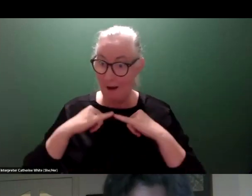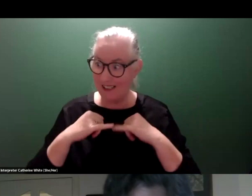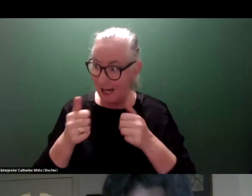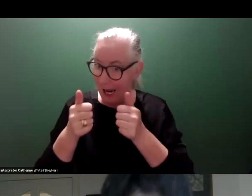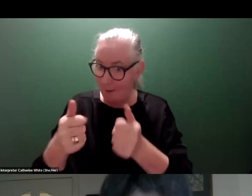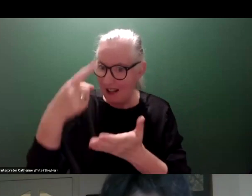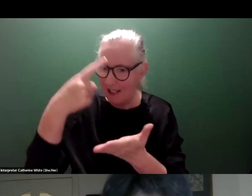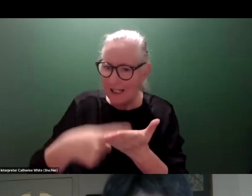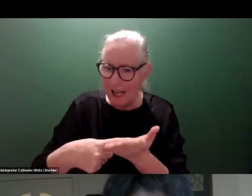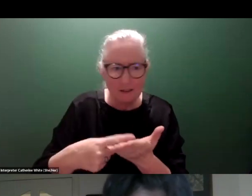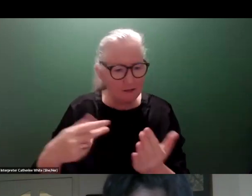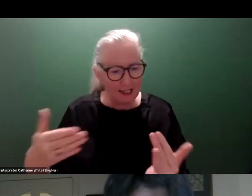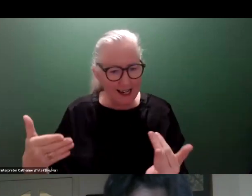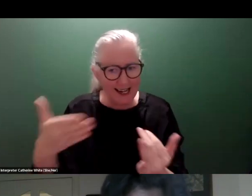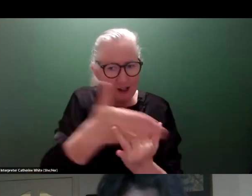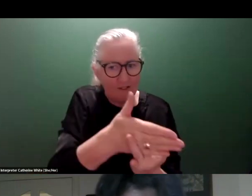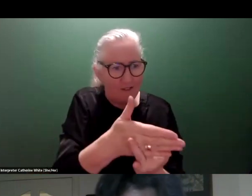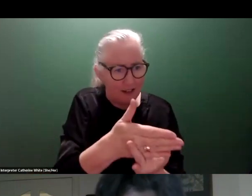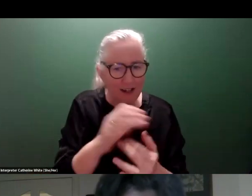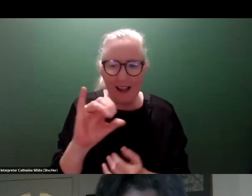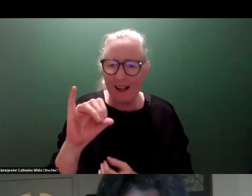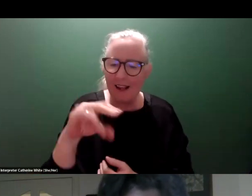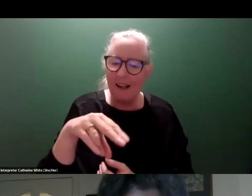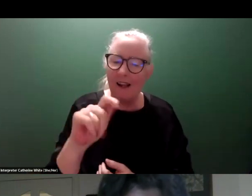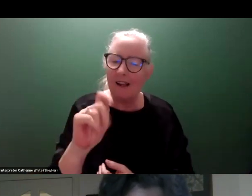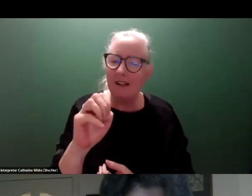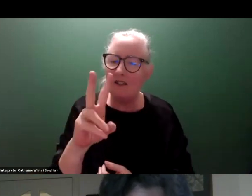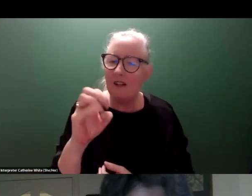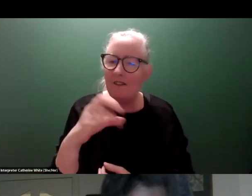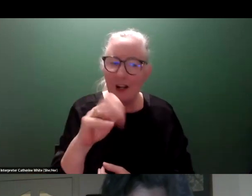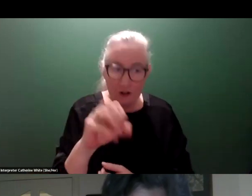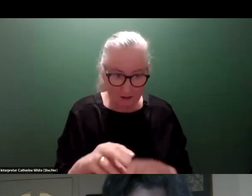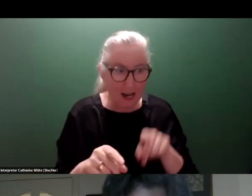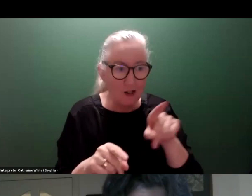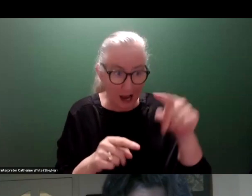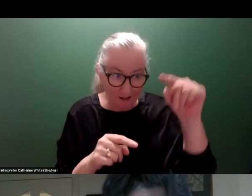an intervention. So there are a number of updates here.